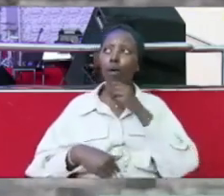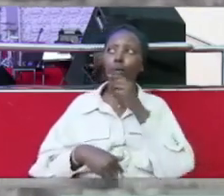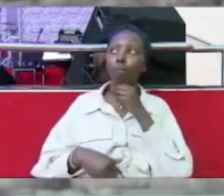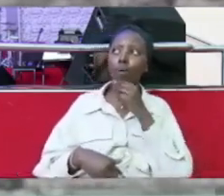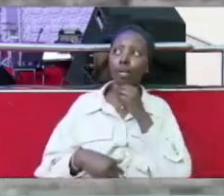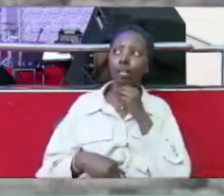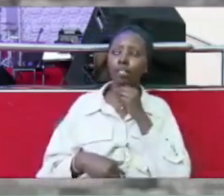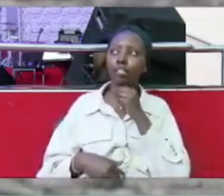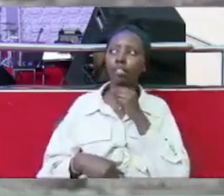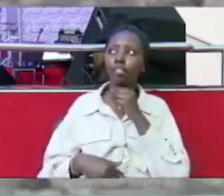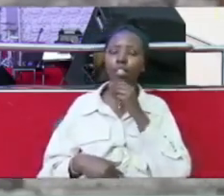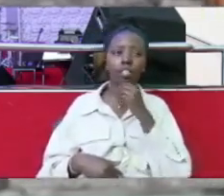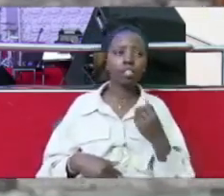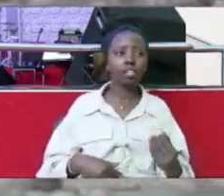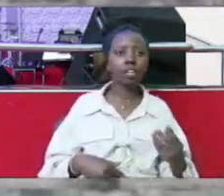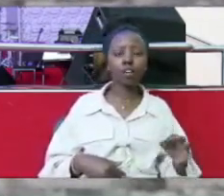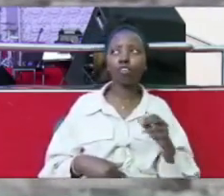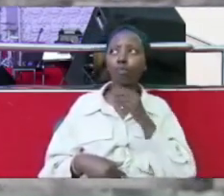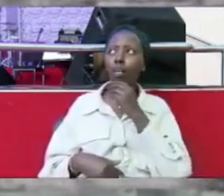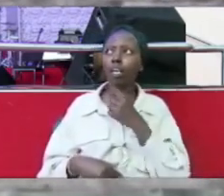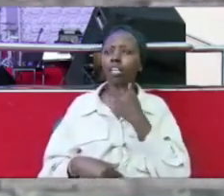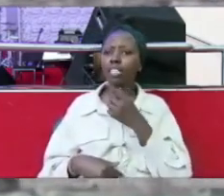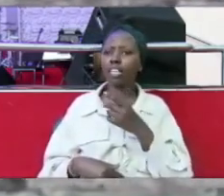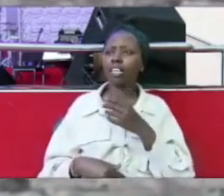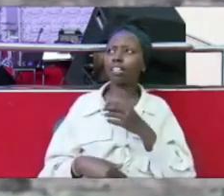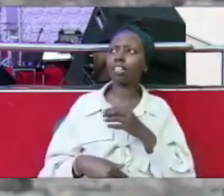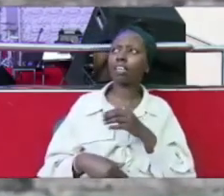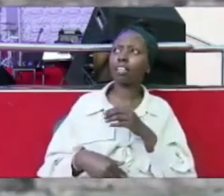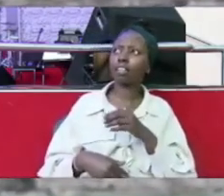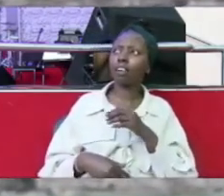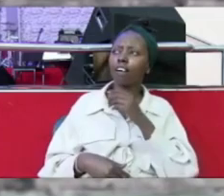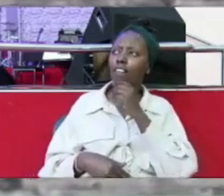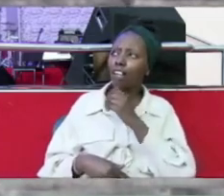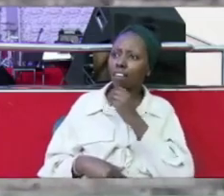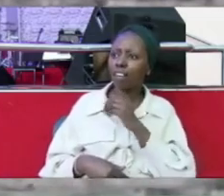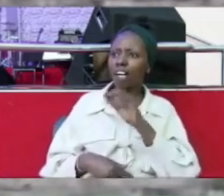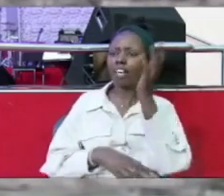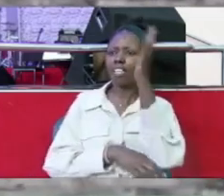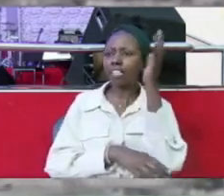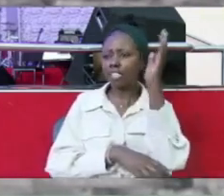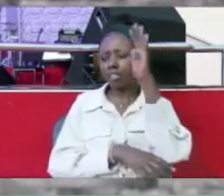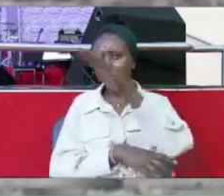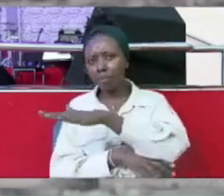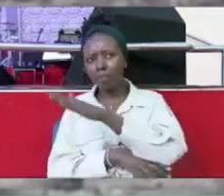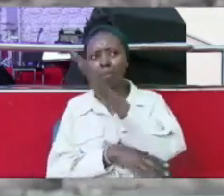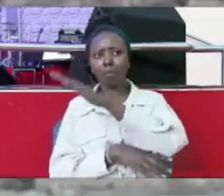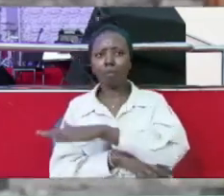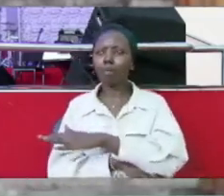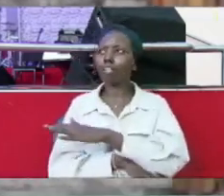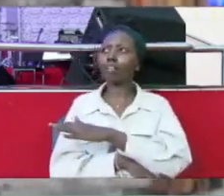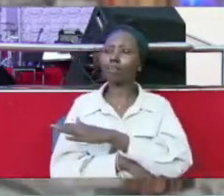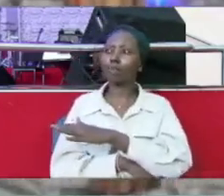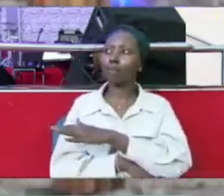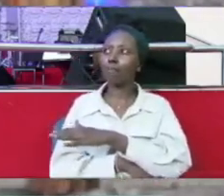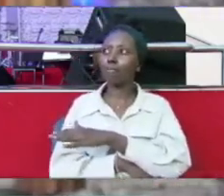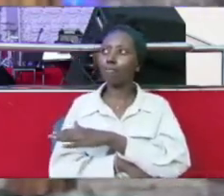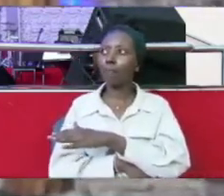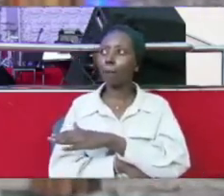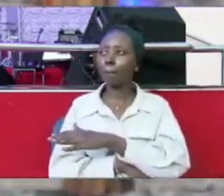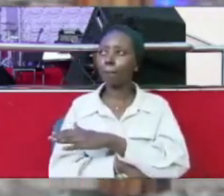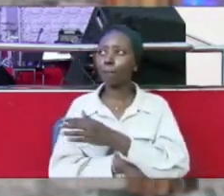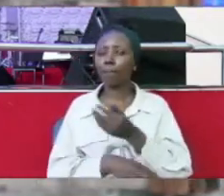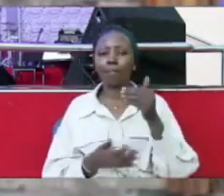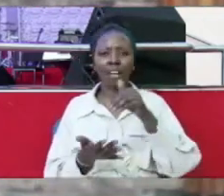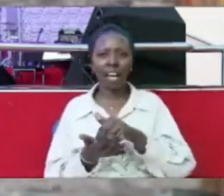mwana au kijana, he could tell the father, dad, see the trees are falling. Anamwambia baba angalia miti inatembea ikirudi nyuma. Again, when